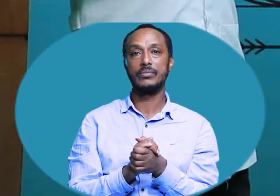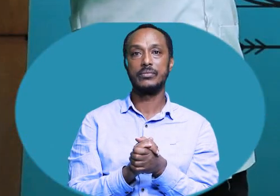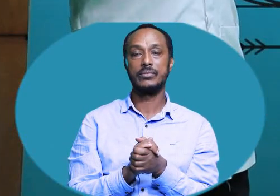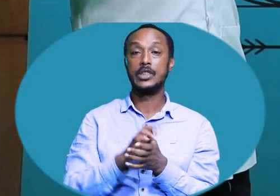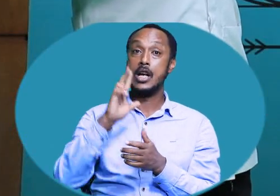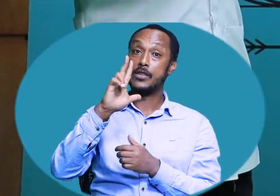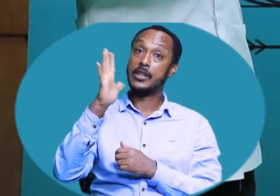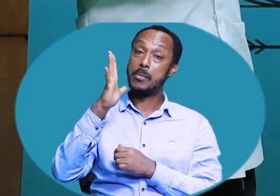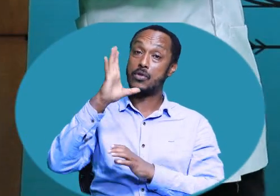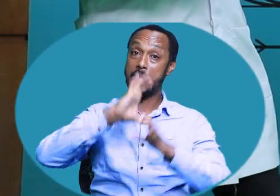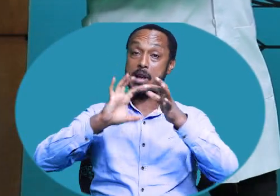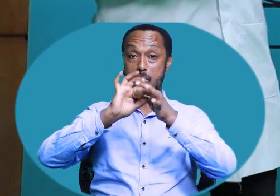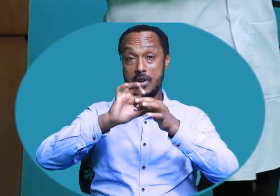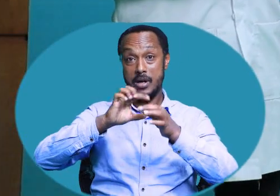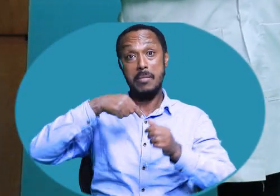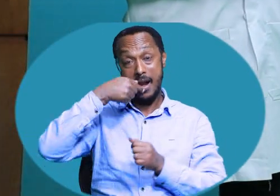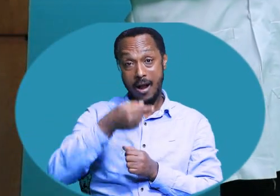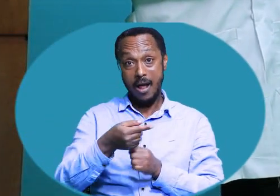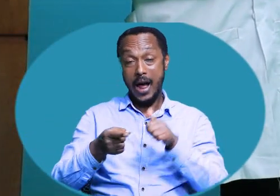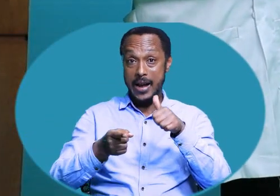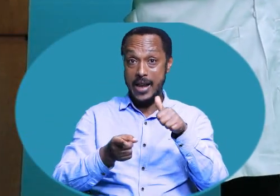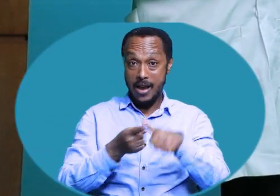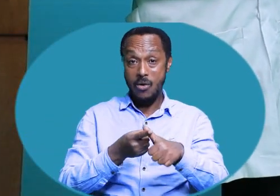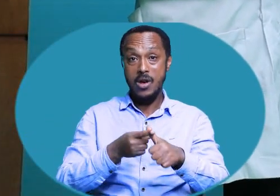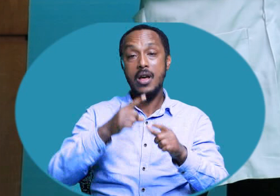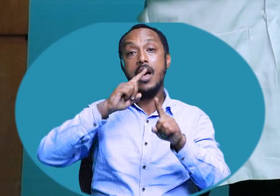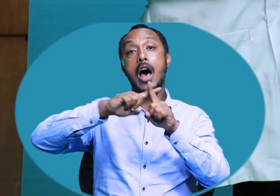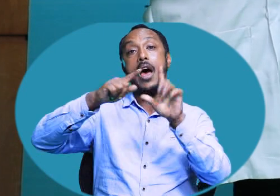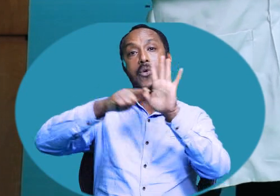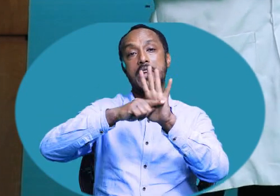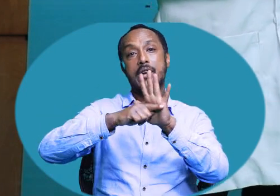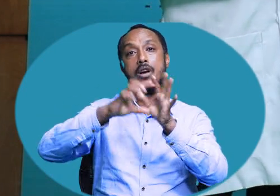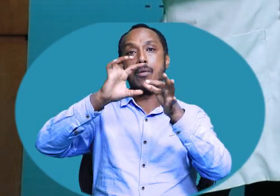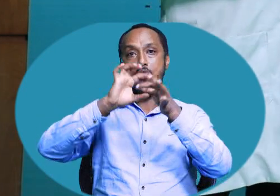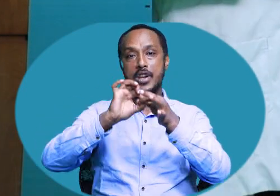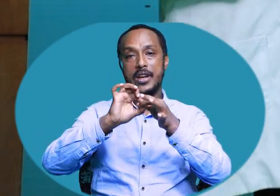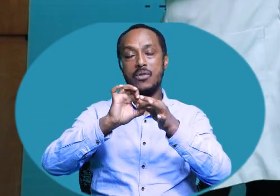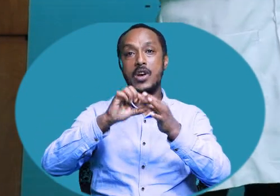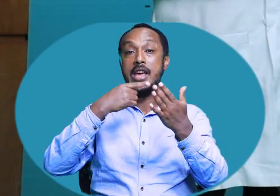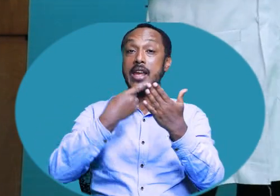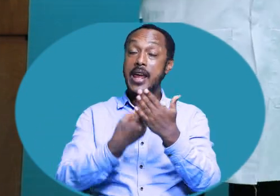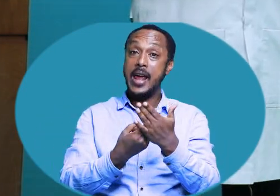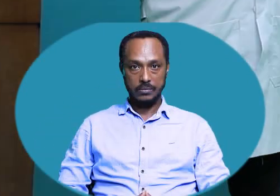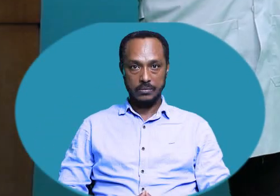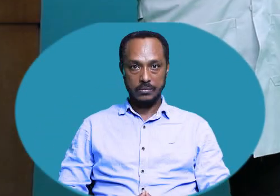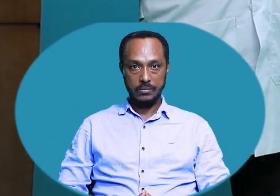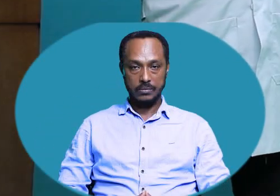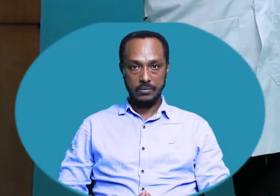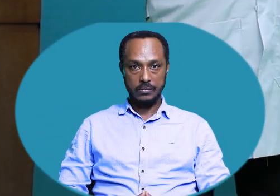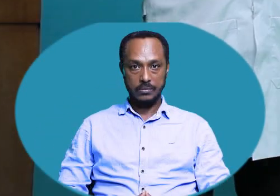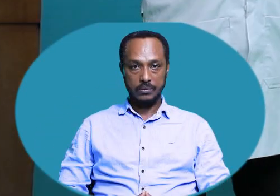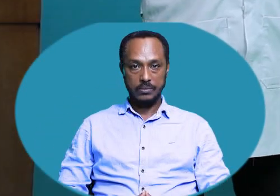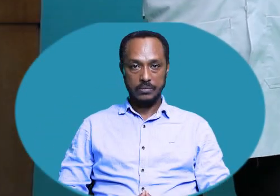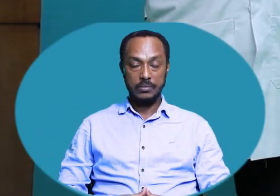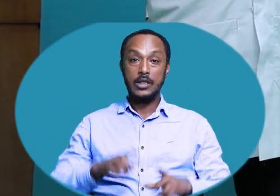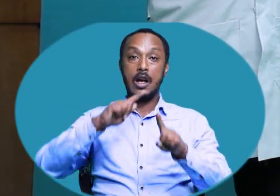There are three types of chemical bonding. One is ionic bonding. Ionic bonding is formed by electron transfer metal to non-metal. Therefore,